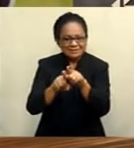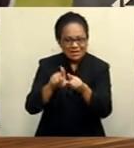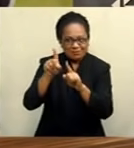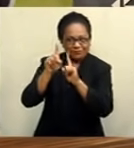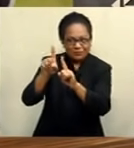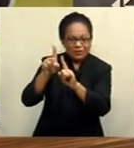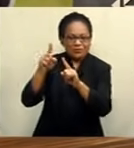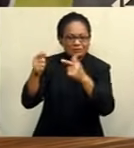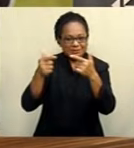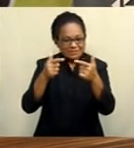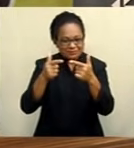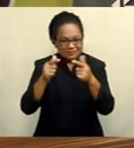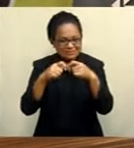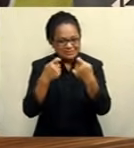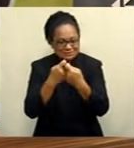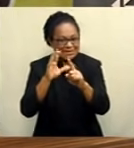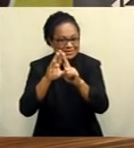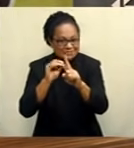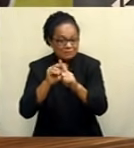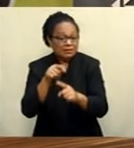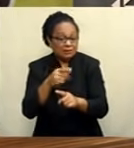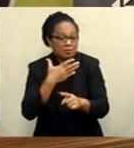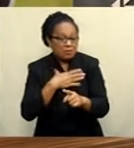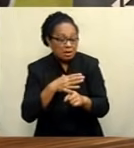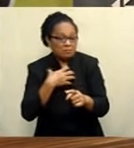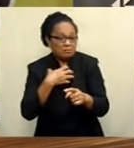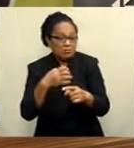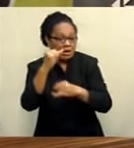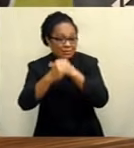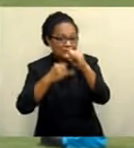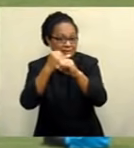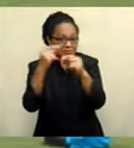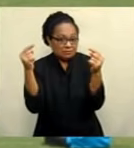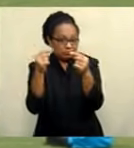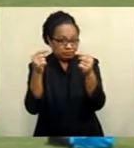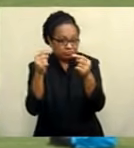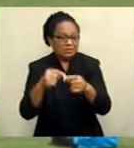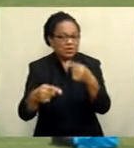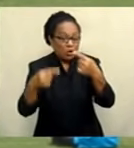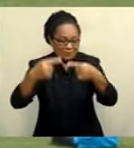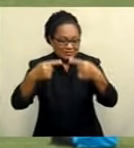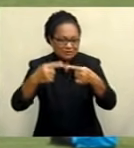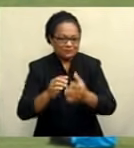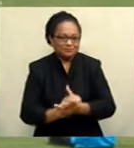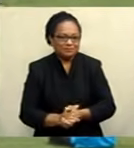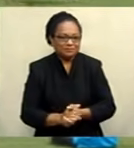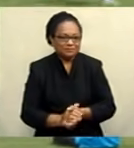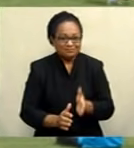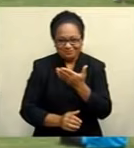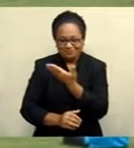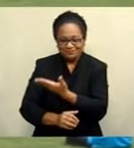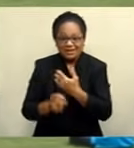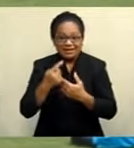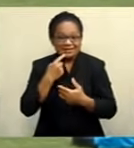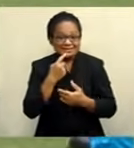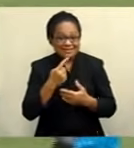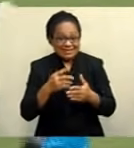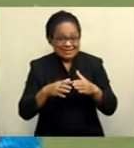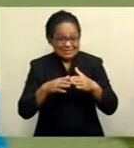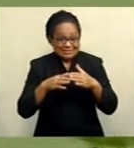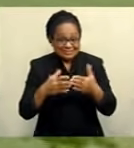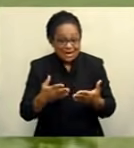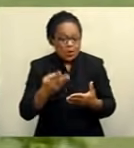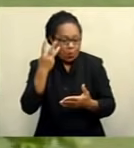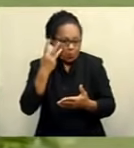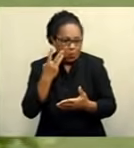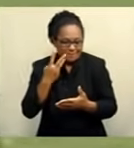Fijiana, beginning with more international matches. Karlaini Tavi reports. The responsibility now lies on the